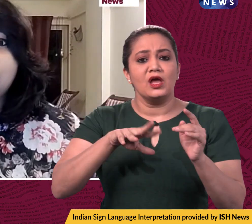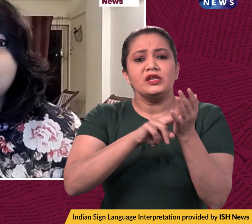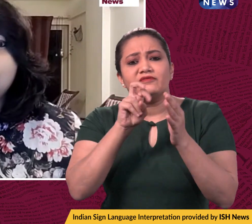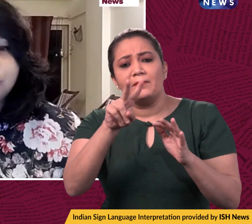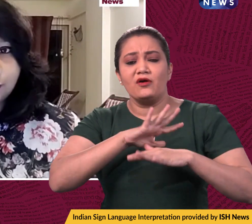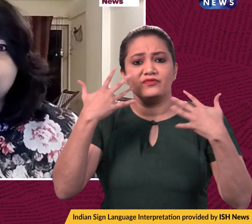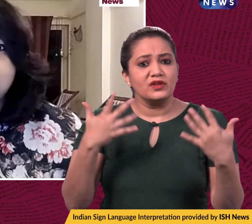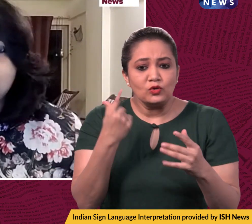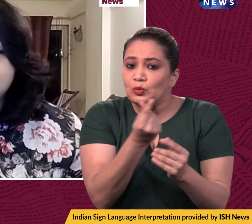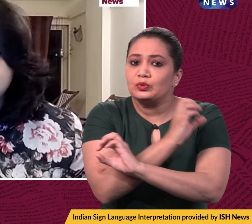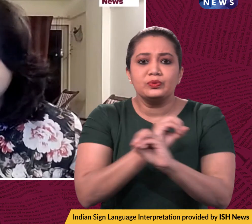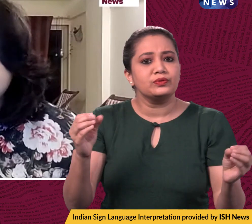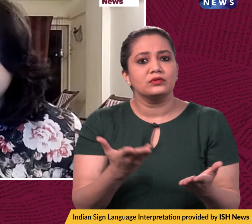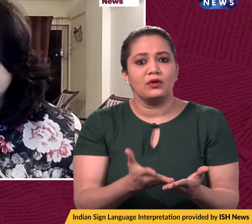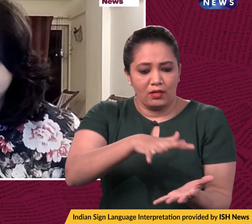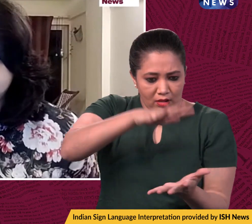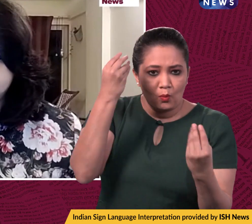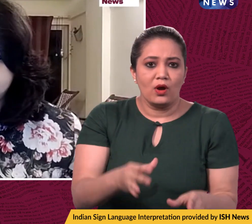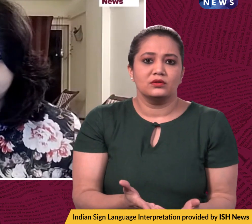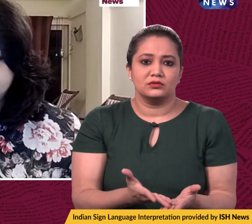November without being used.